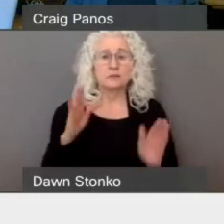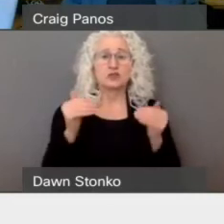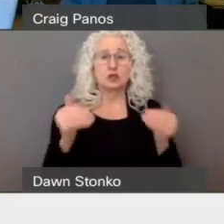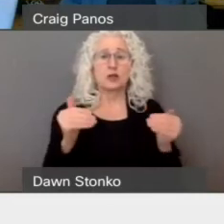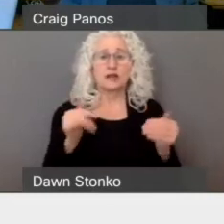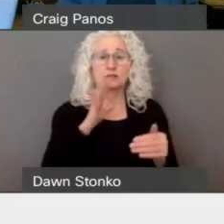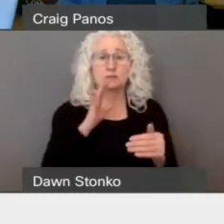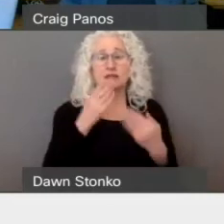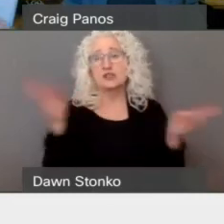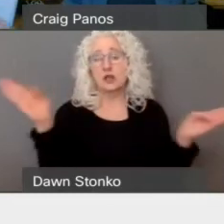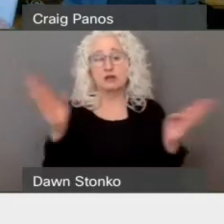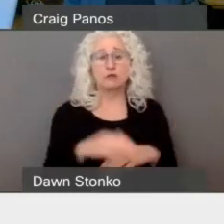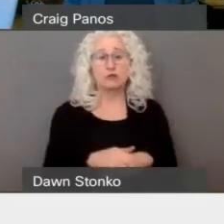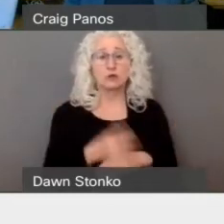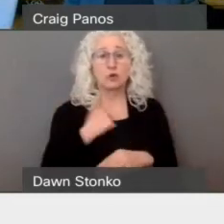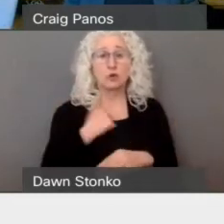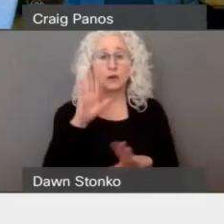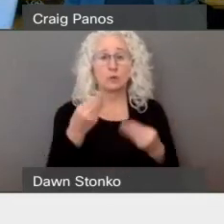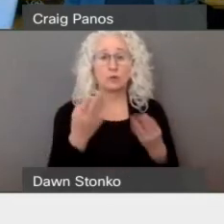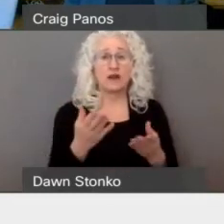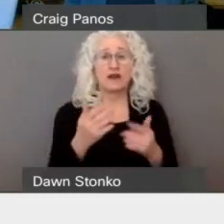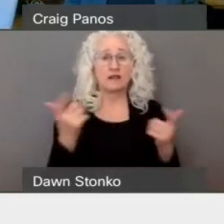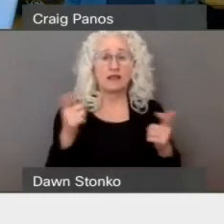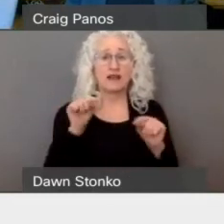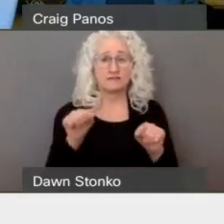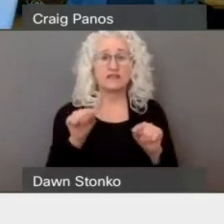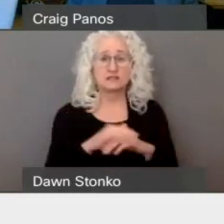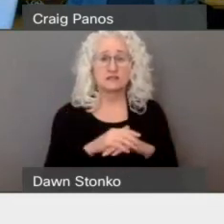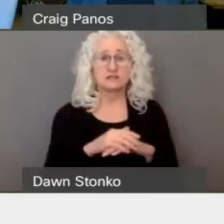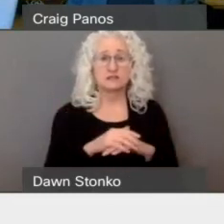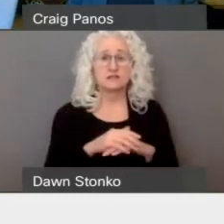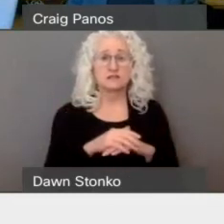speak to it in general. We will provide, a lot of this is on the